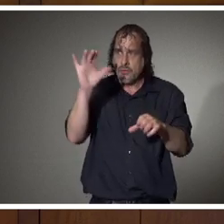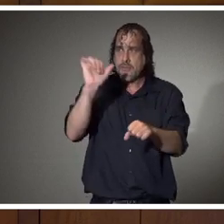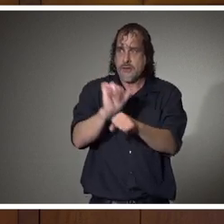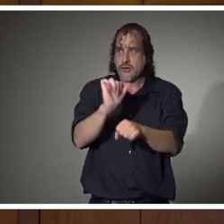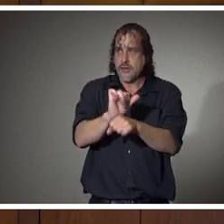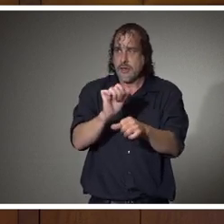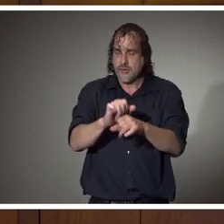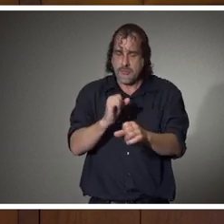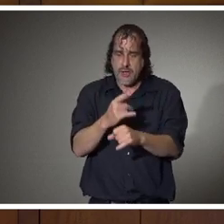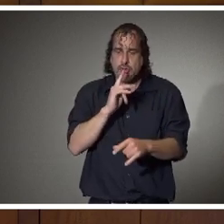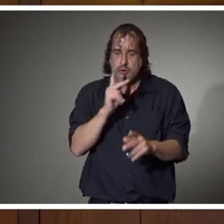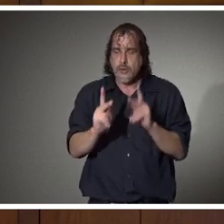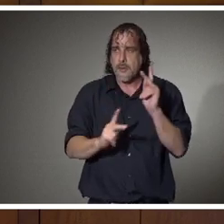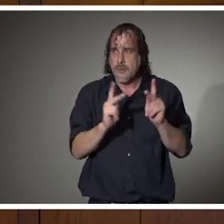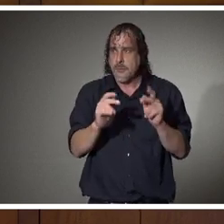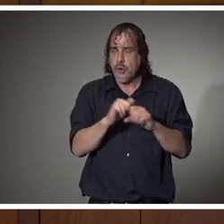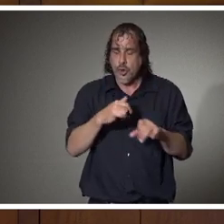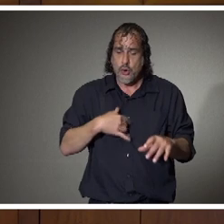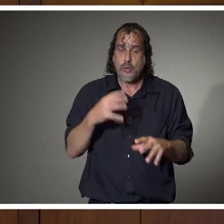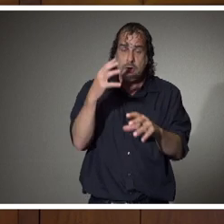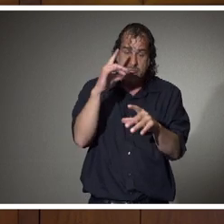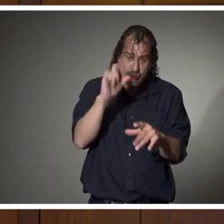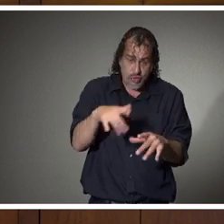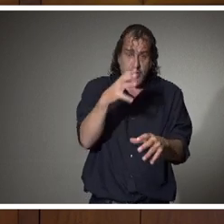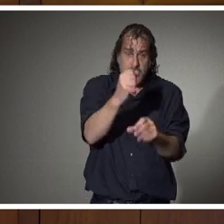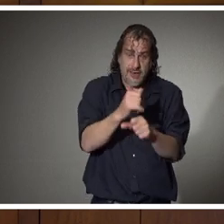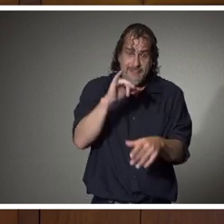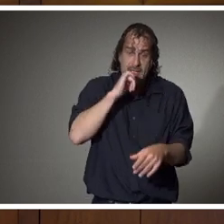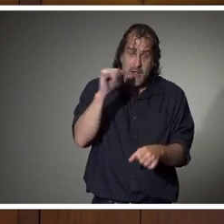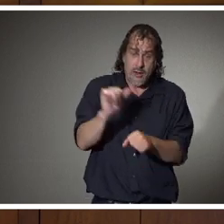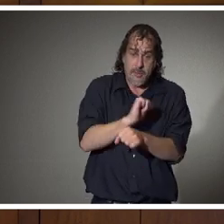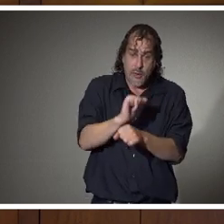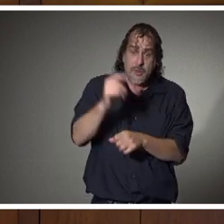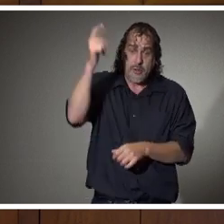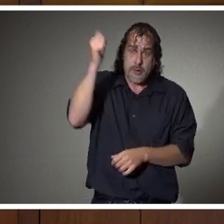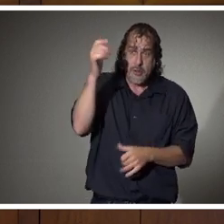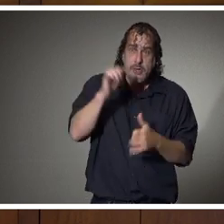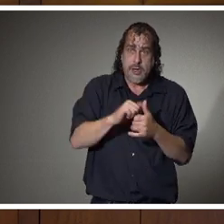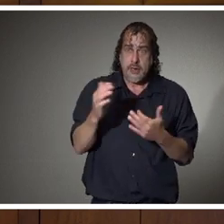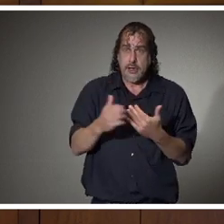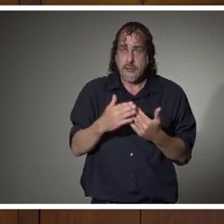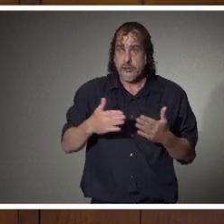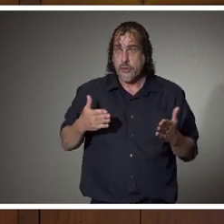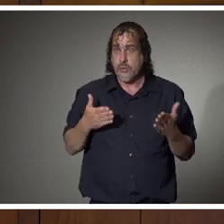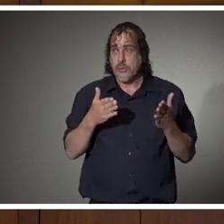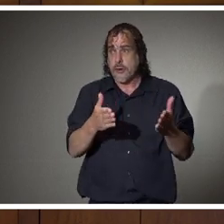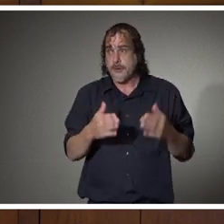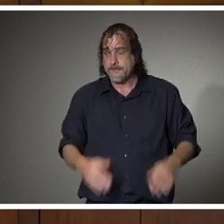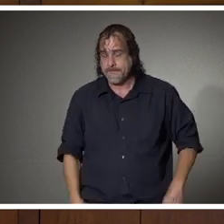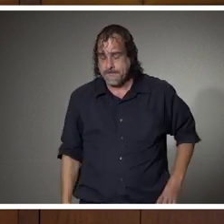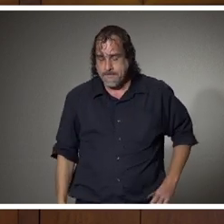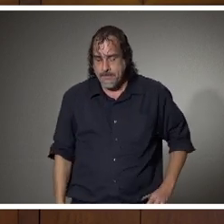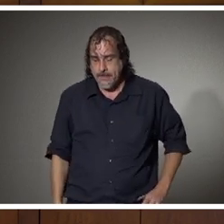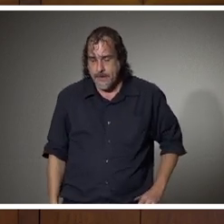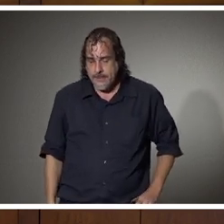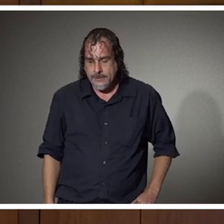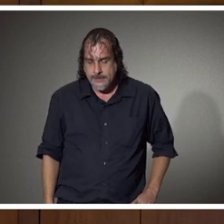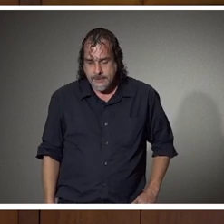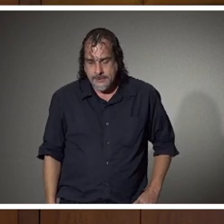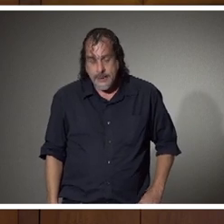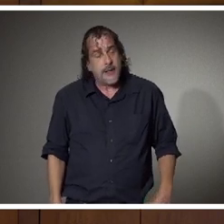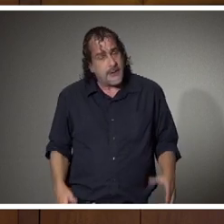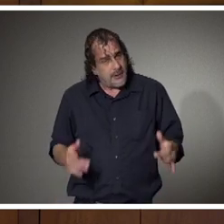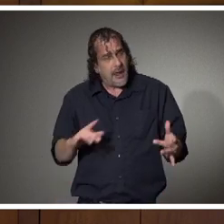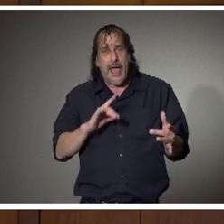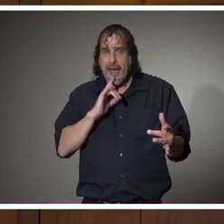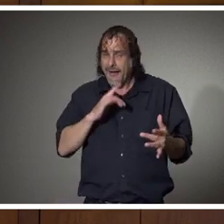that Mississippians who are eligible for unemployment can get unemployment in an easier way? Yes, we feel for those